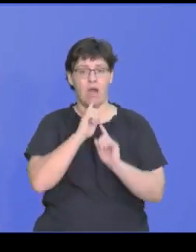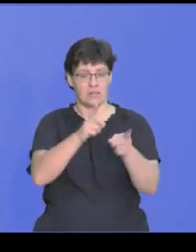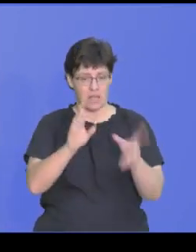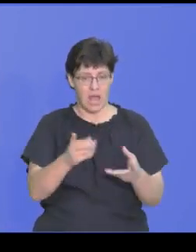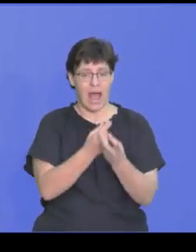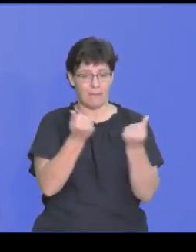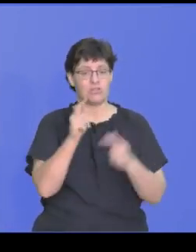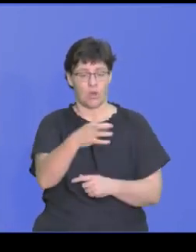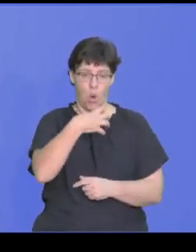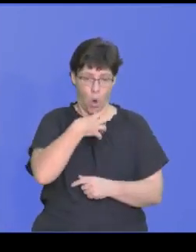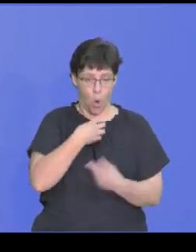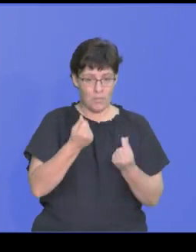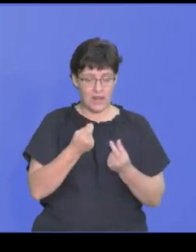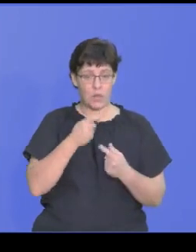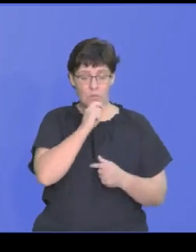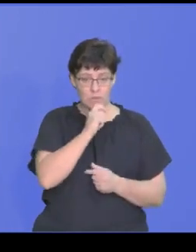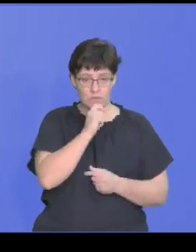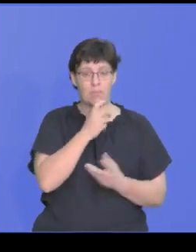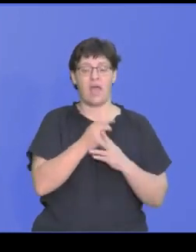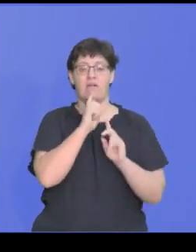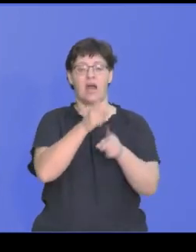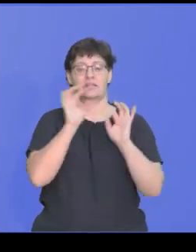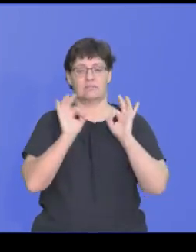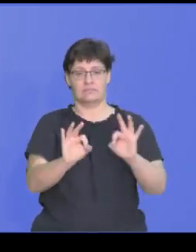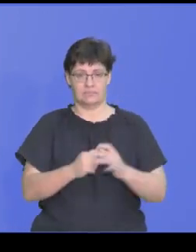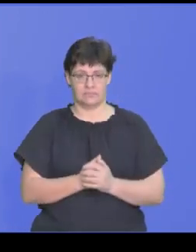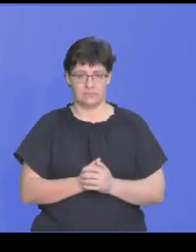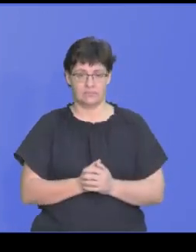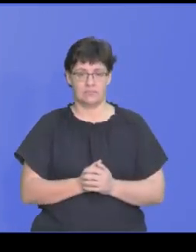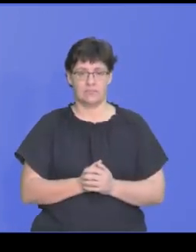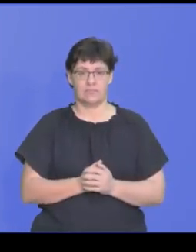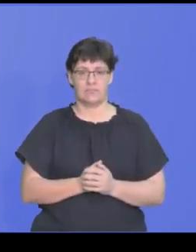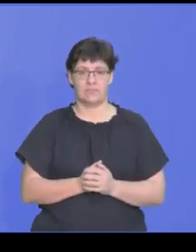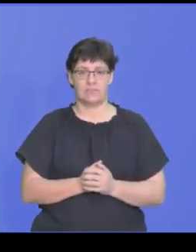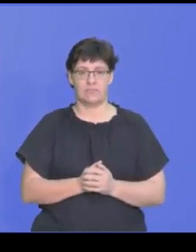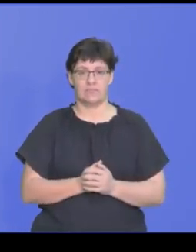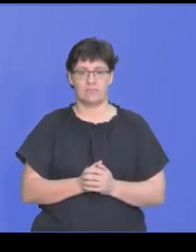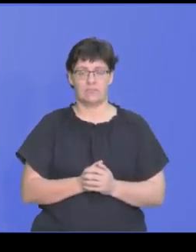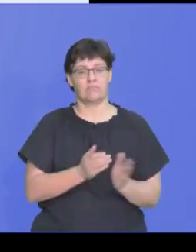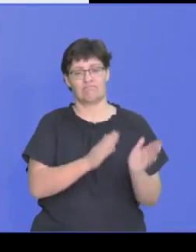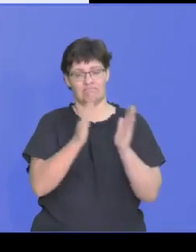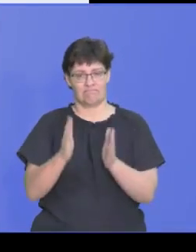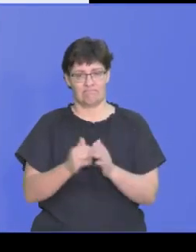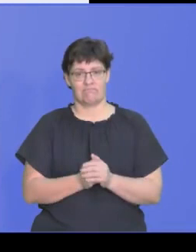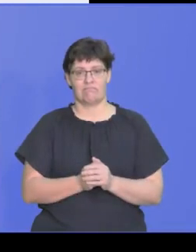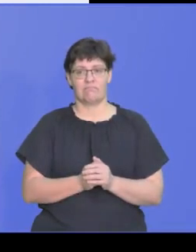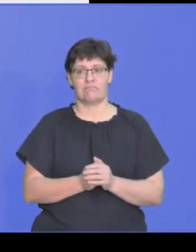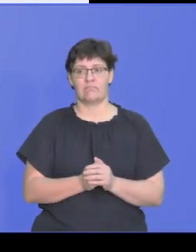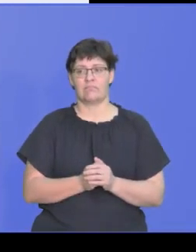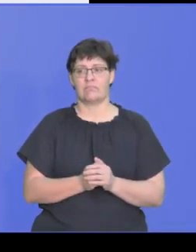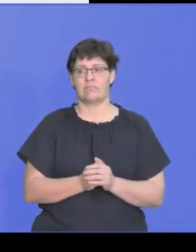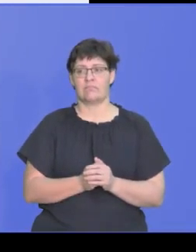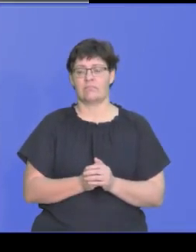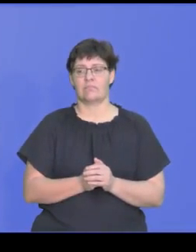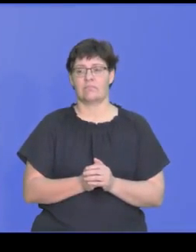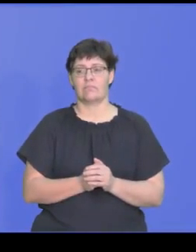the question as how much of his own funds he's using? I have answered the question. Right, let's move on to the next part of the question.